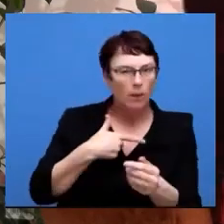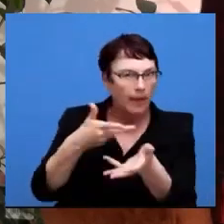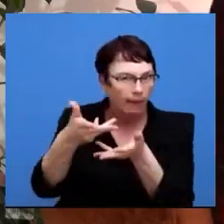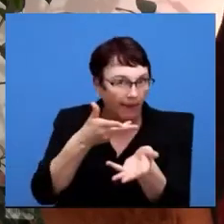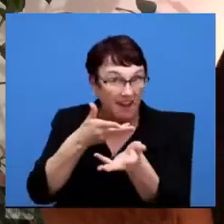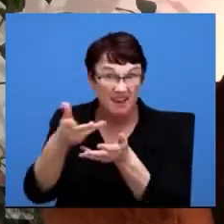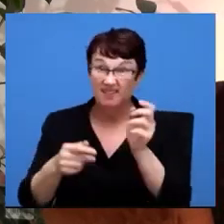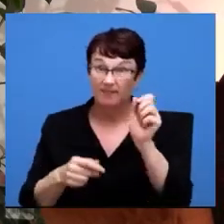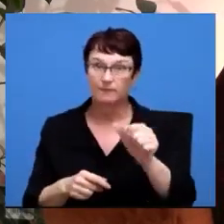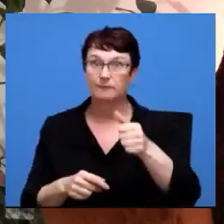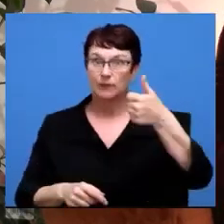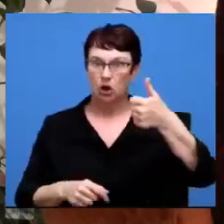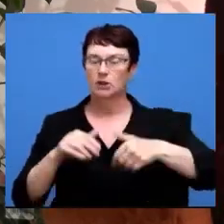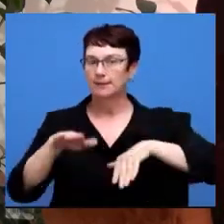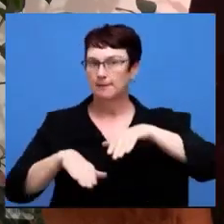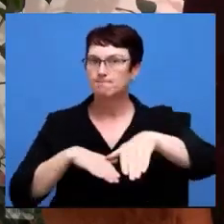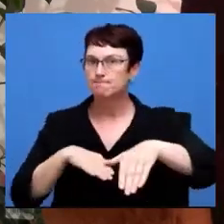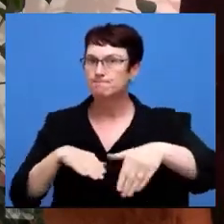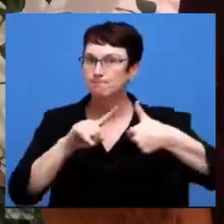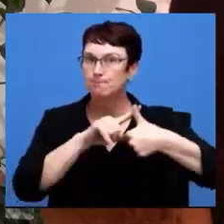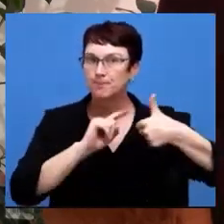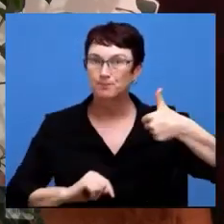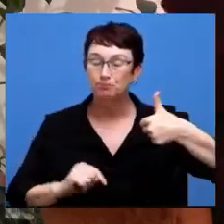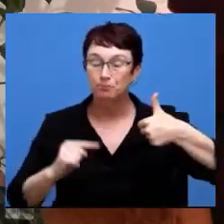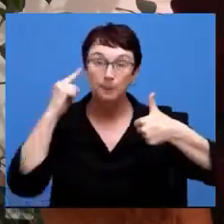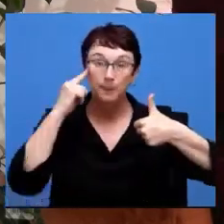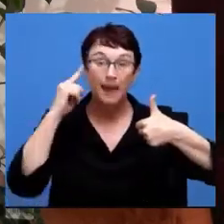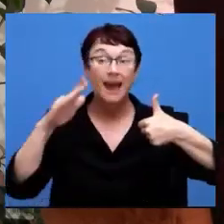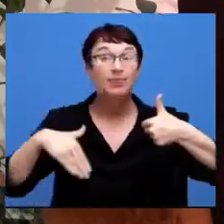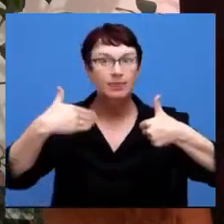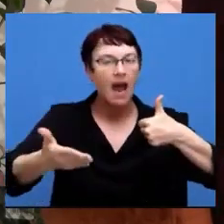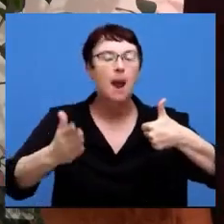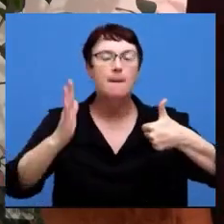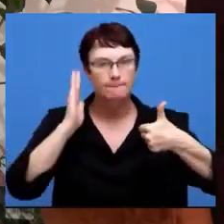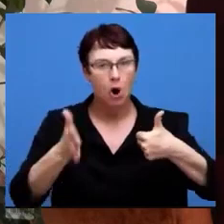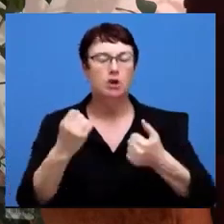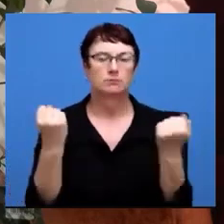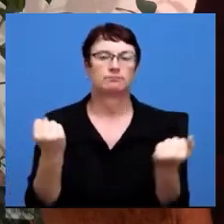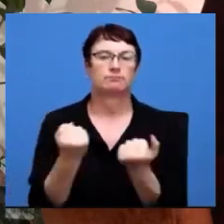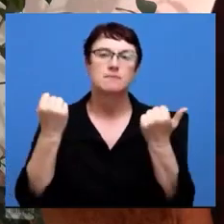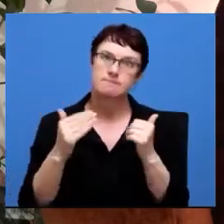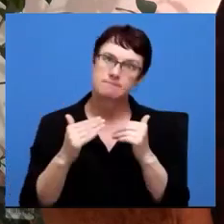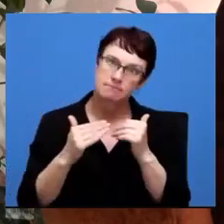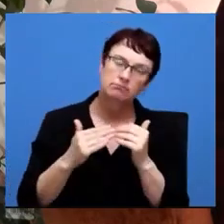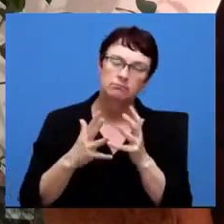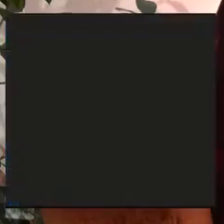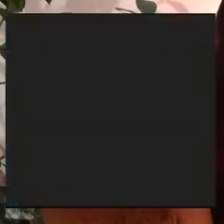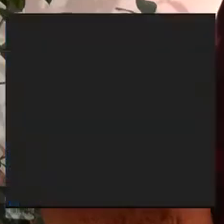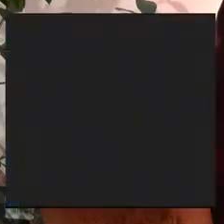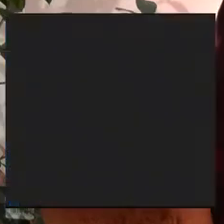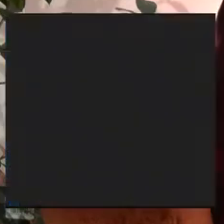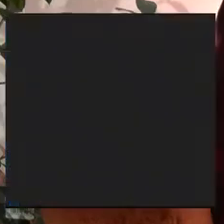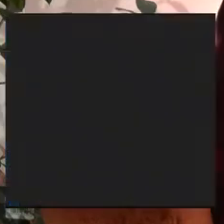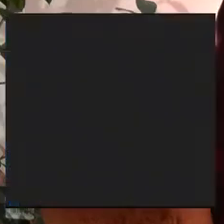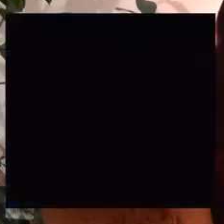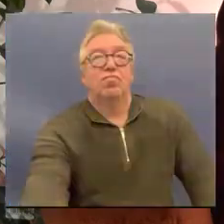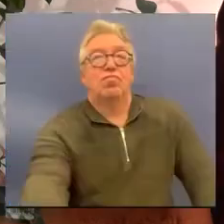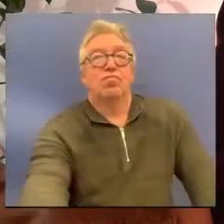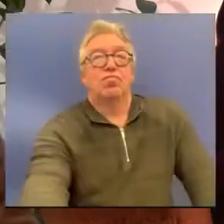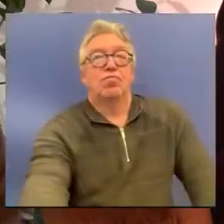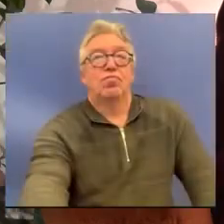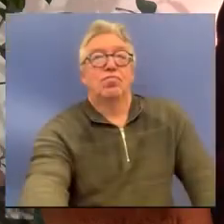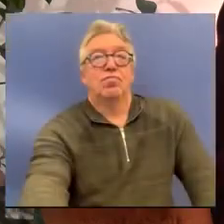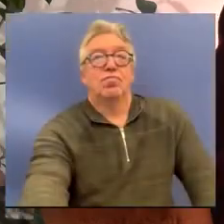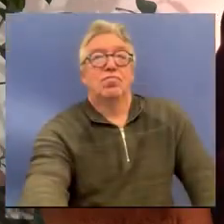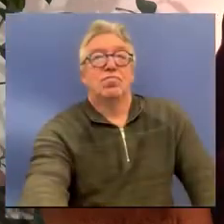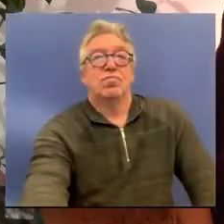to be, you know, let's say followed by other steps, but, you know. No, yeah, I just wanted to add that we, after the publication